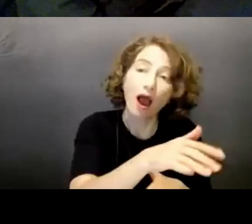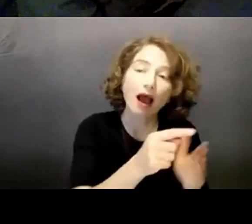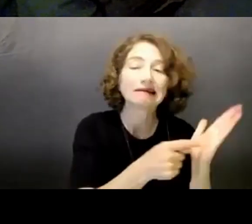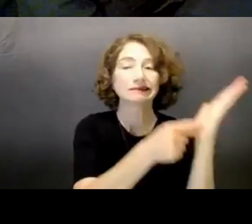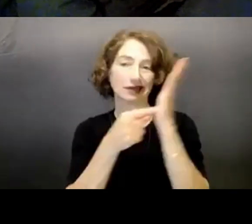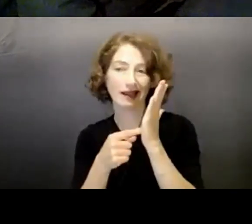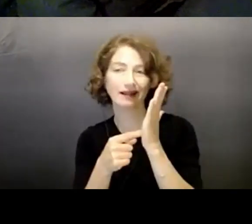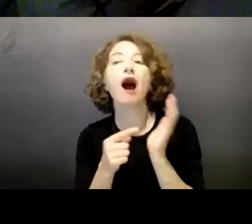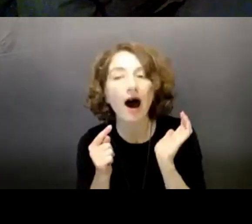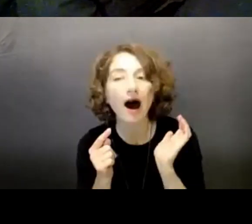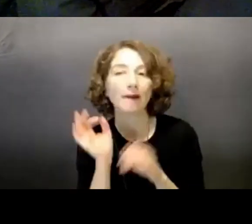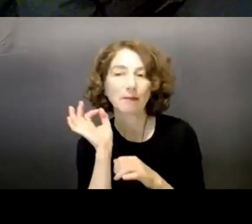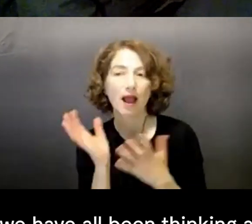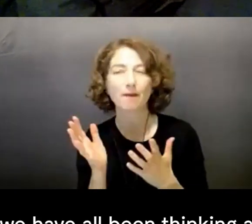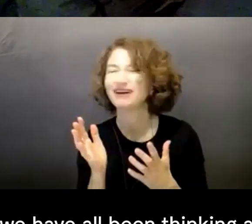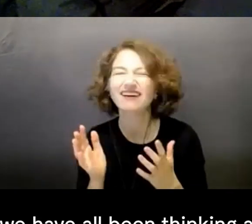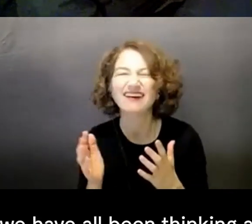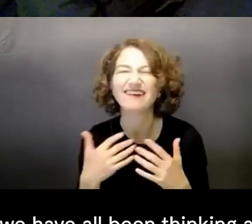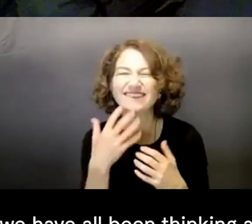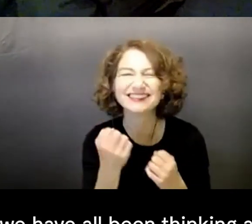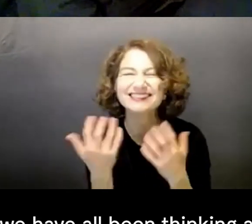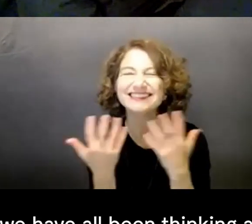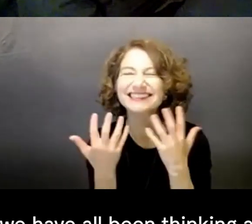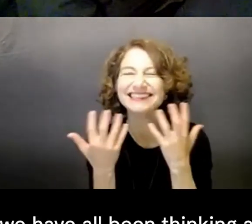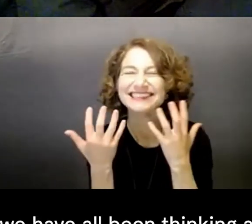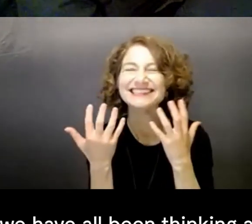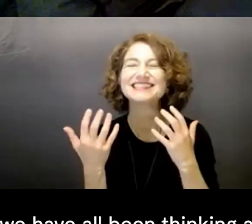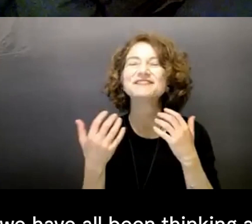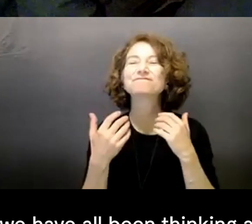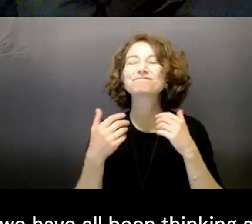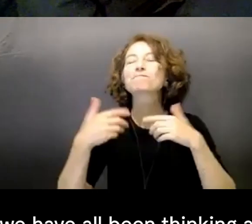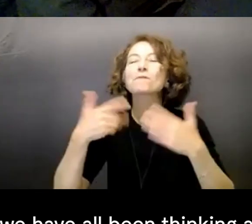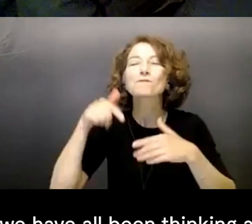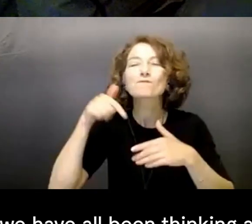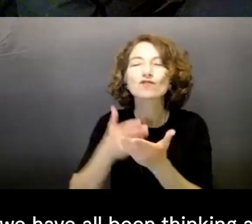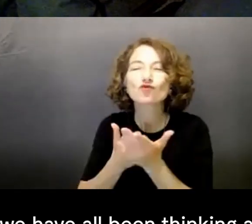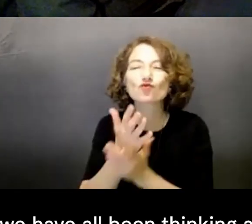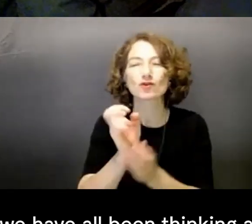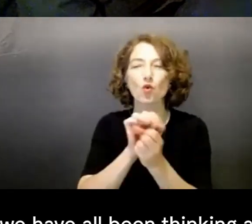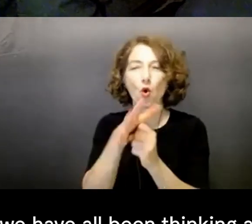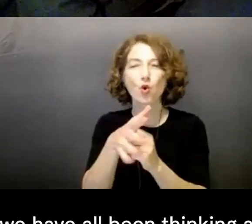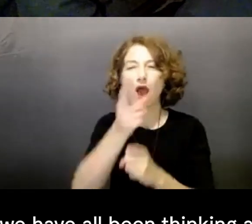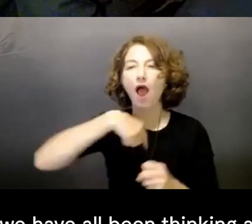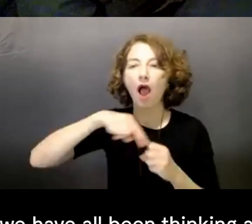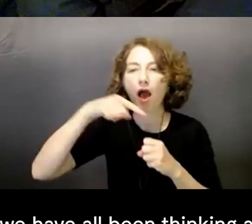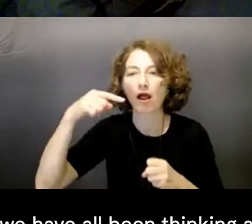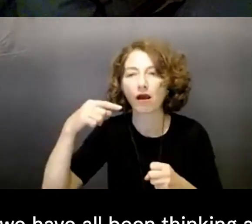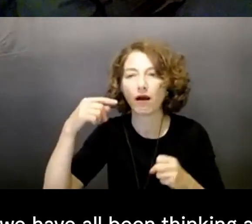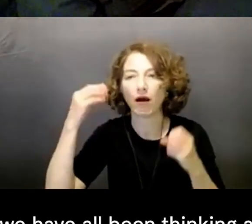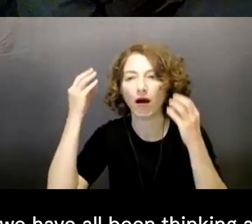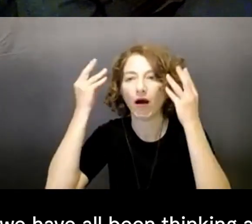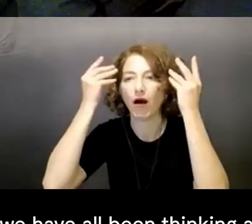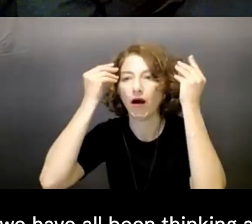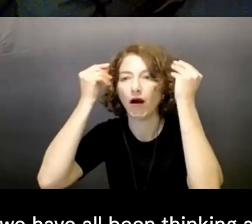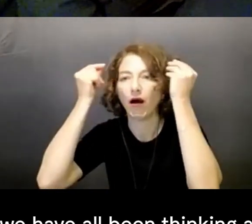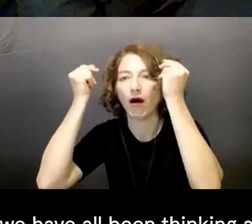got wheels turning in my head. I think during this pandemic time, we've all been thinking about the ways that